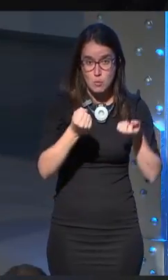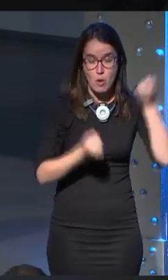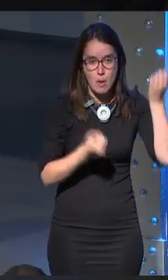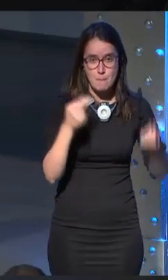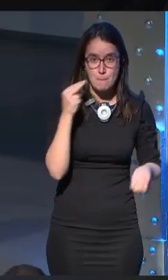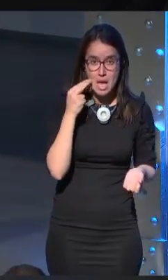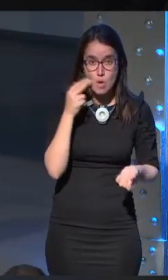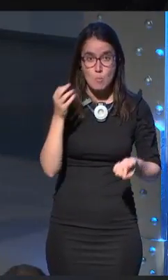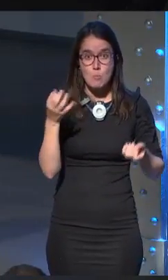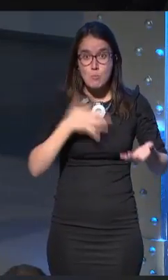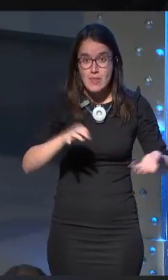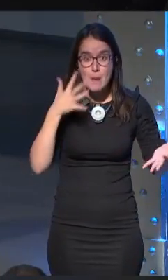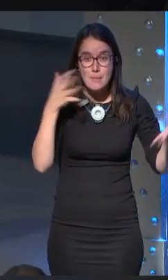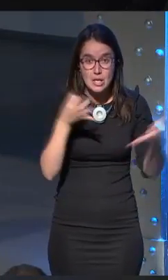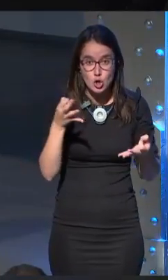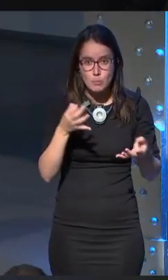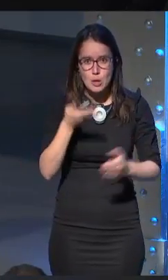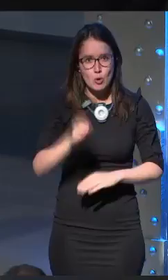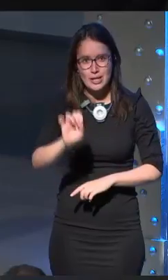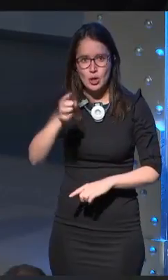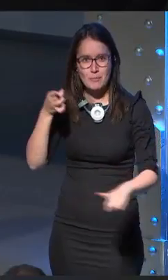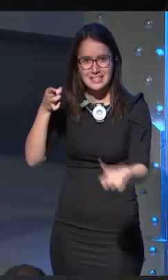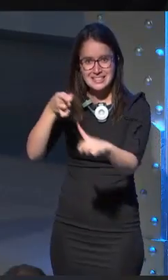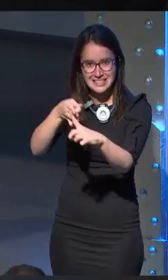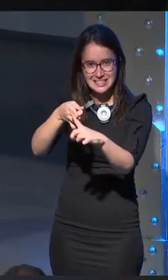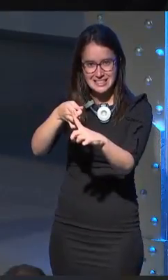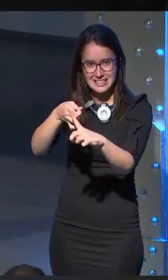you get to where you're going than stay at home